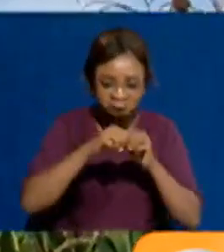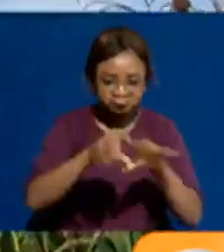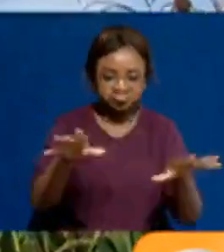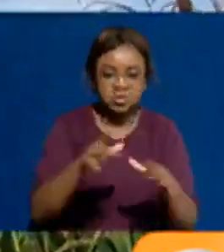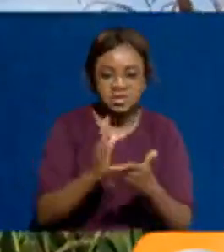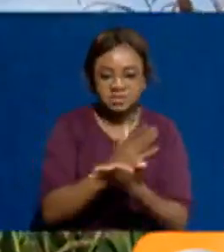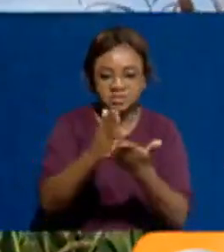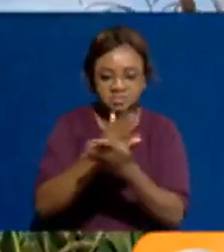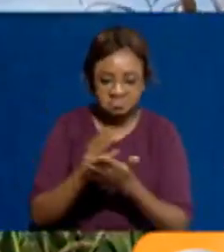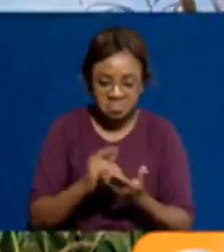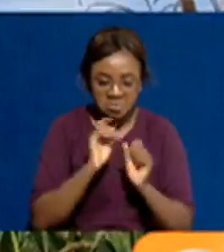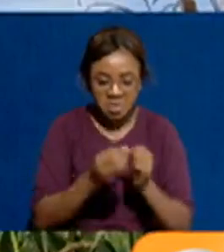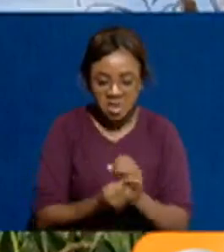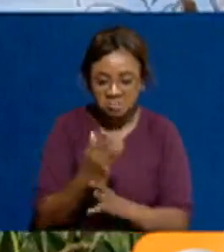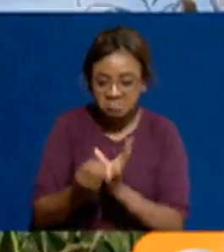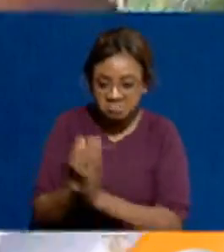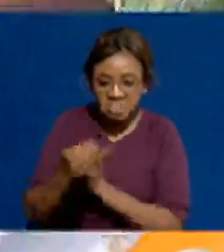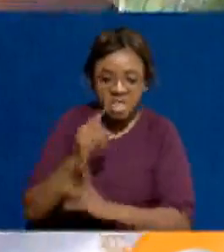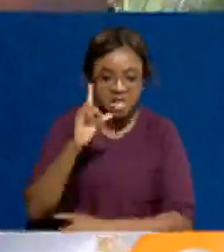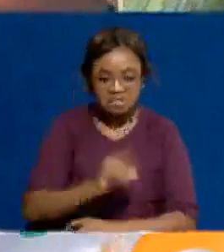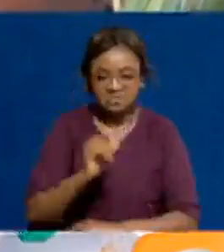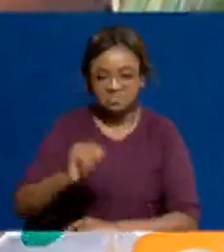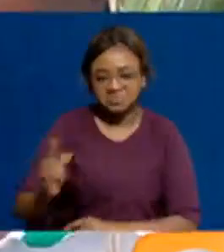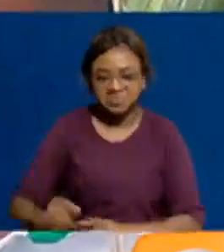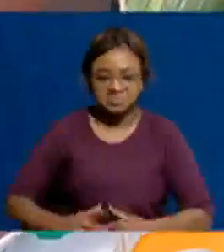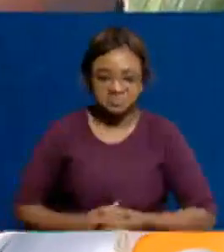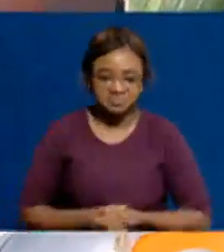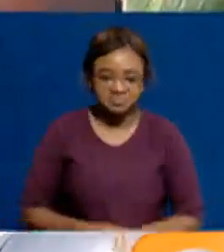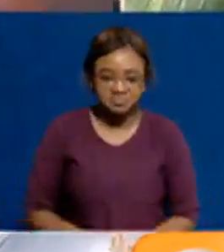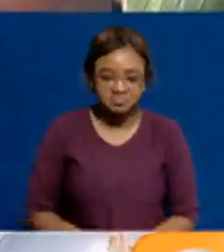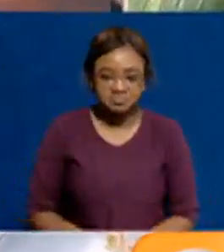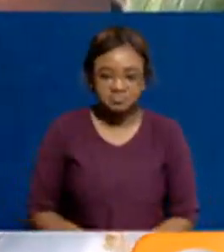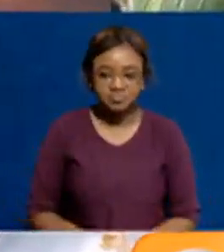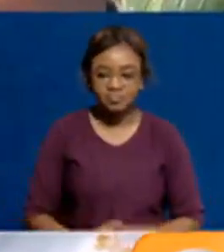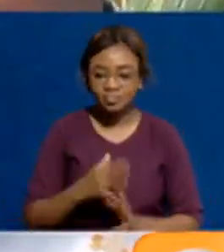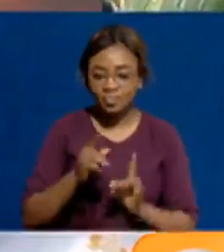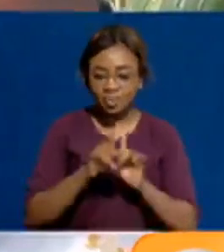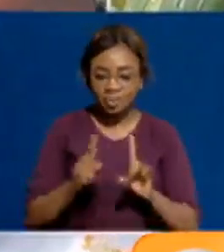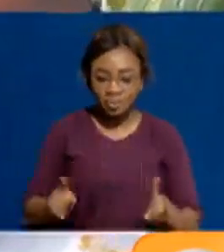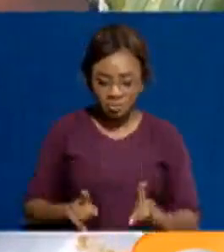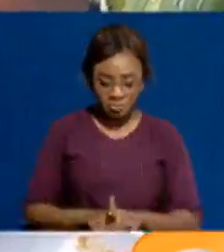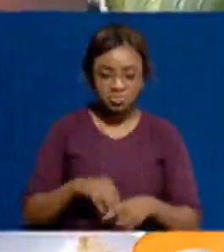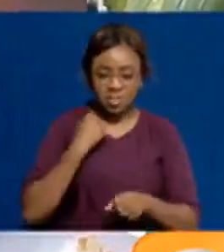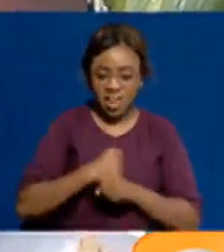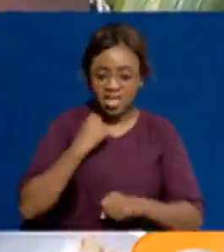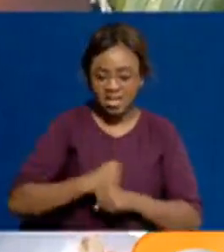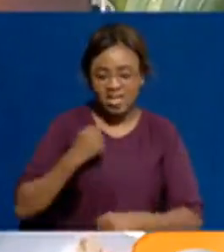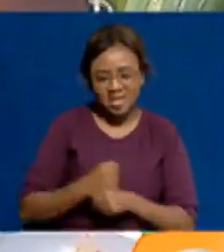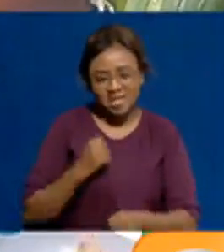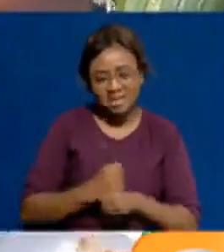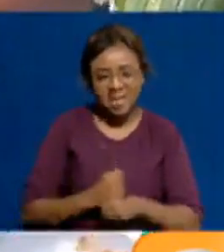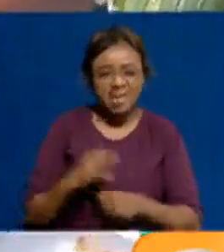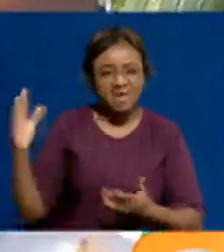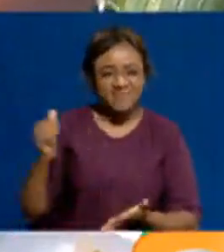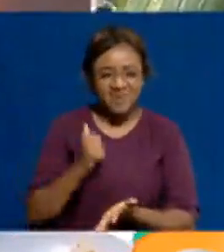tassel. Is that the cost of production of seed is also going to be reduced. Why? It is because the cost of labor in terms of